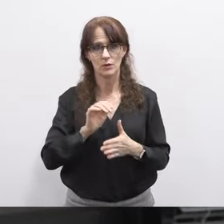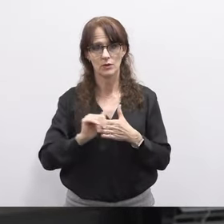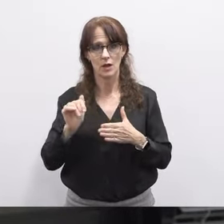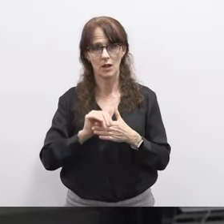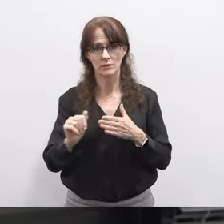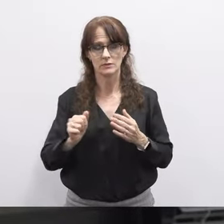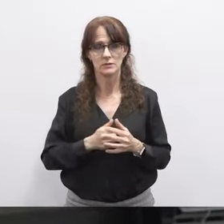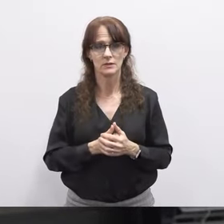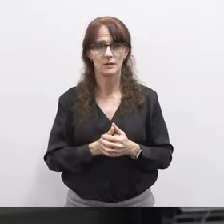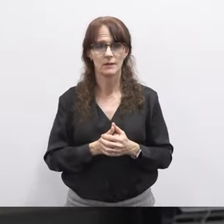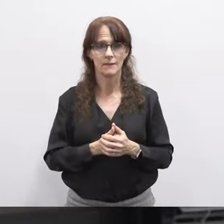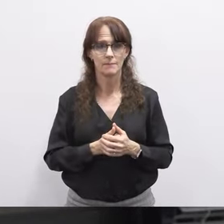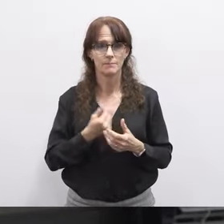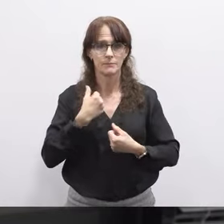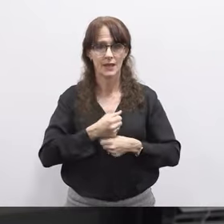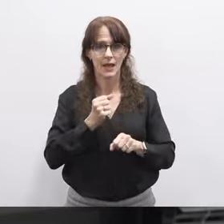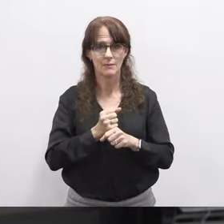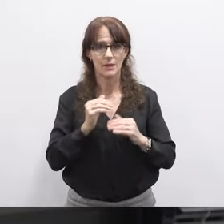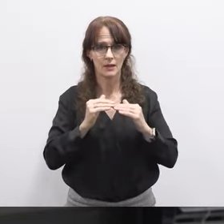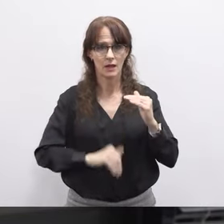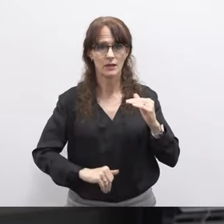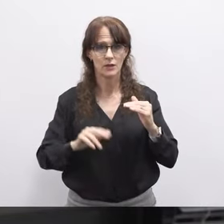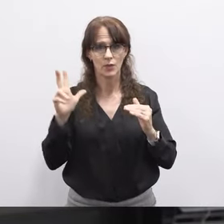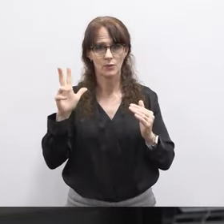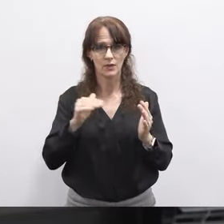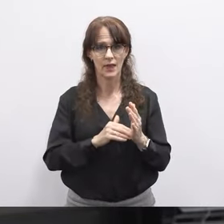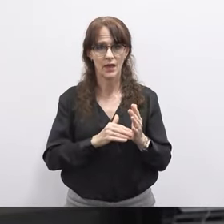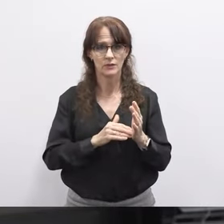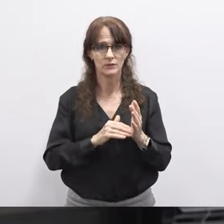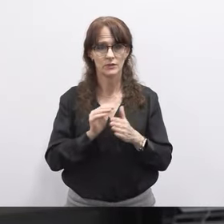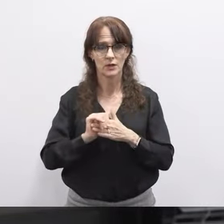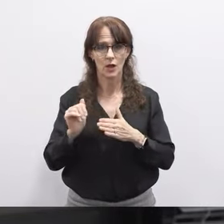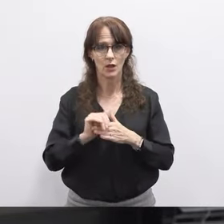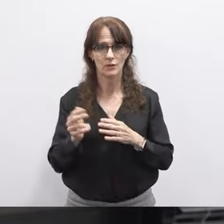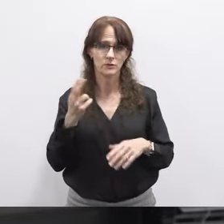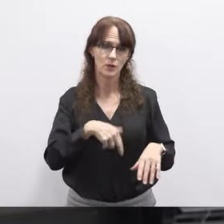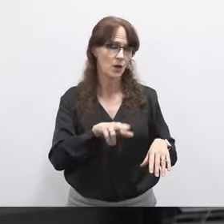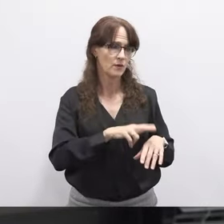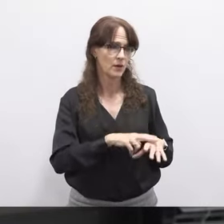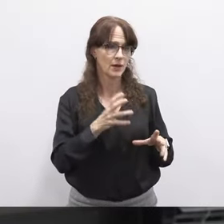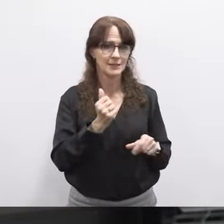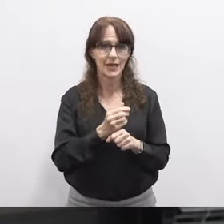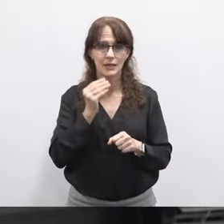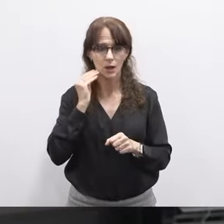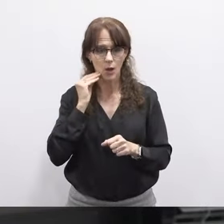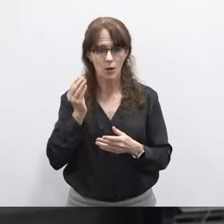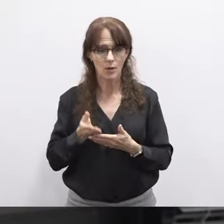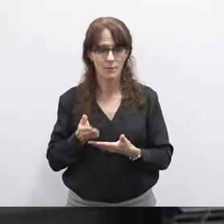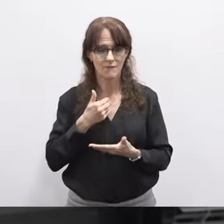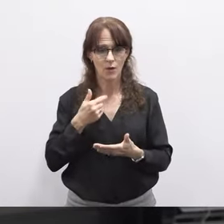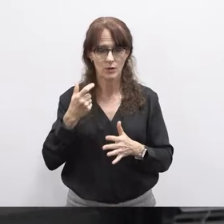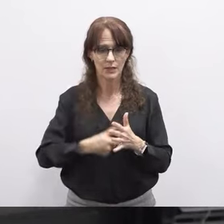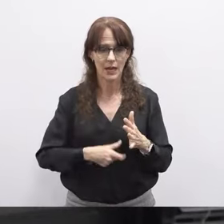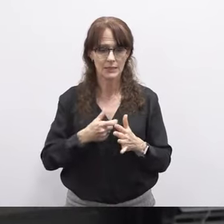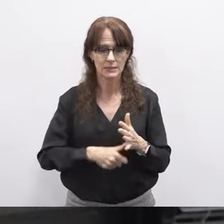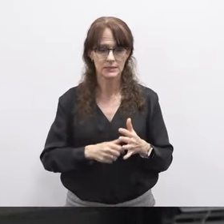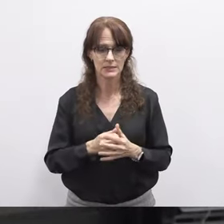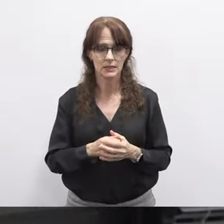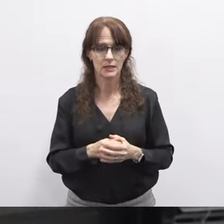$1,200. I make under $3,000. Of course, that's take home, not before taxes.